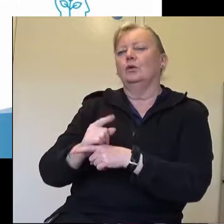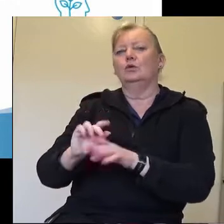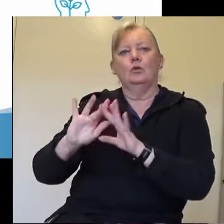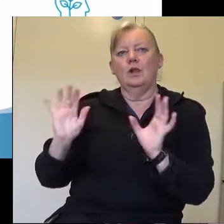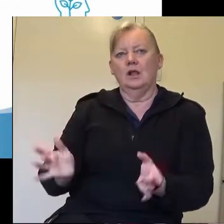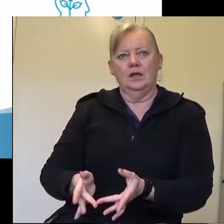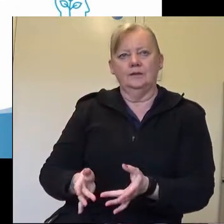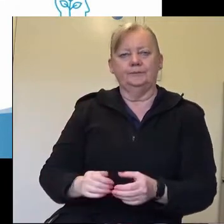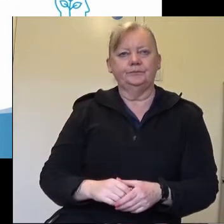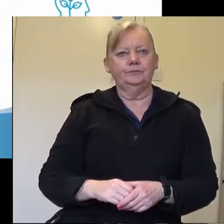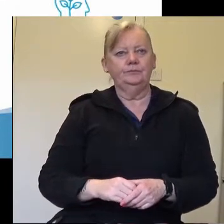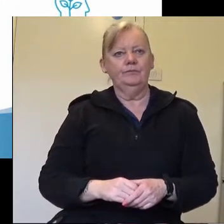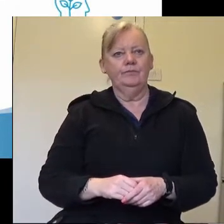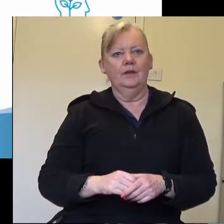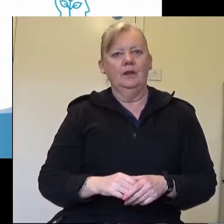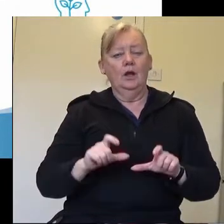they're talking to online.